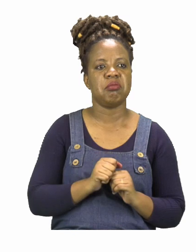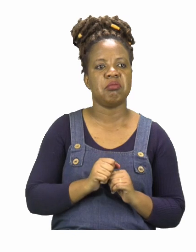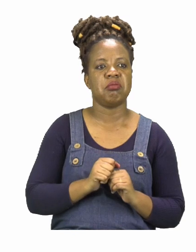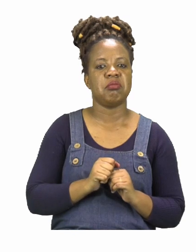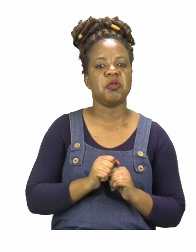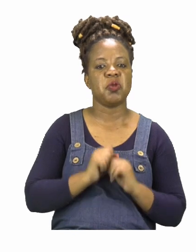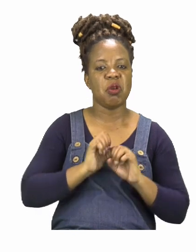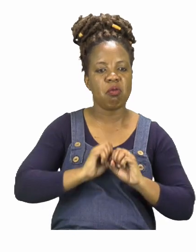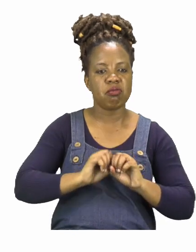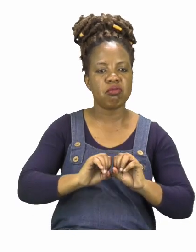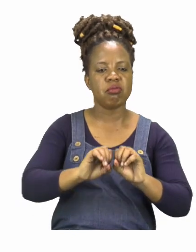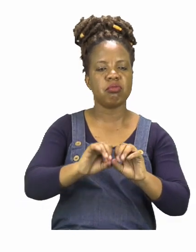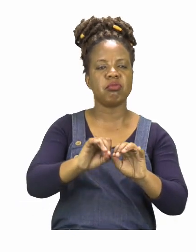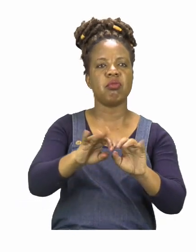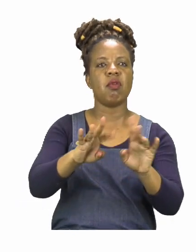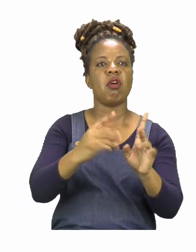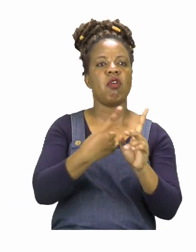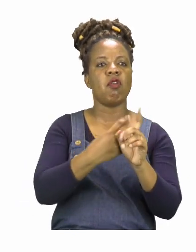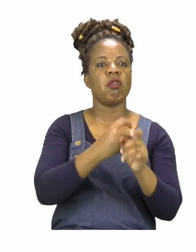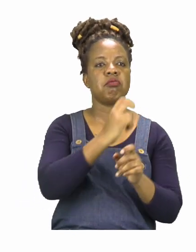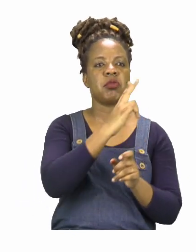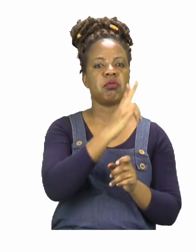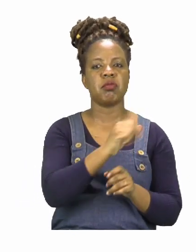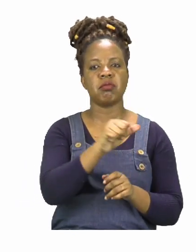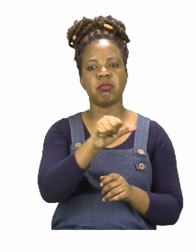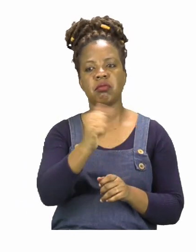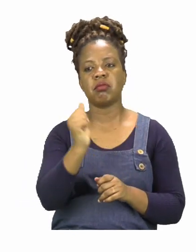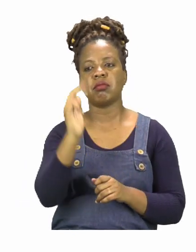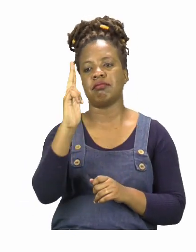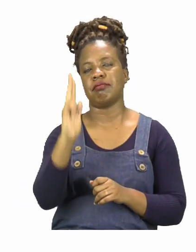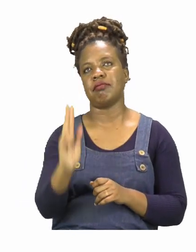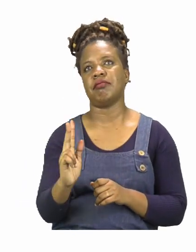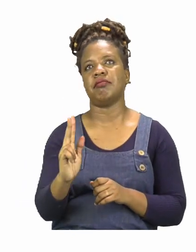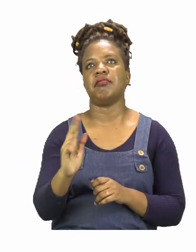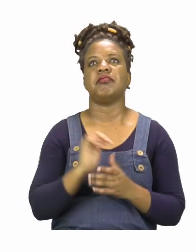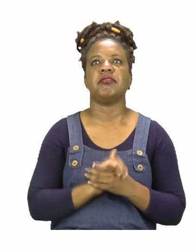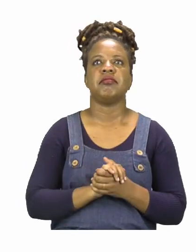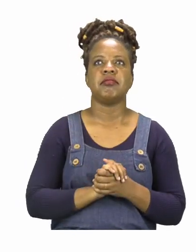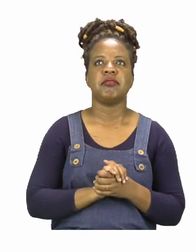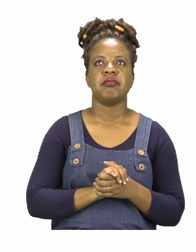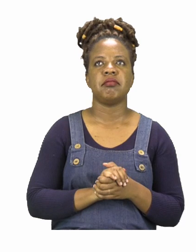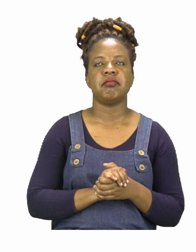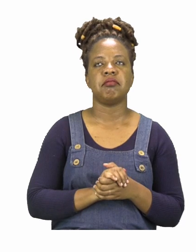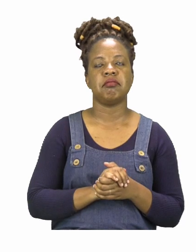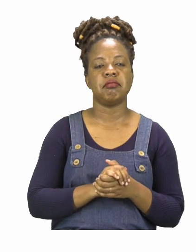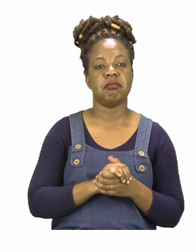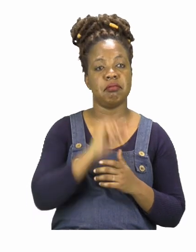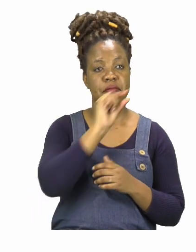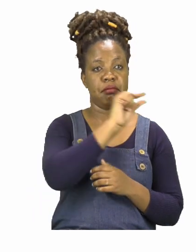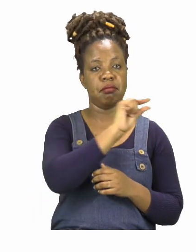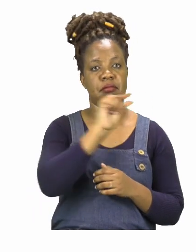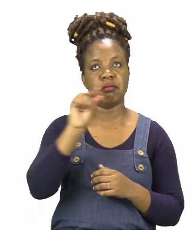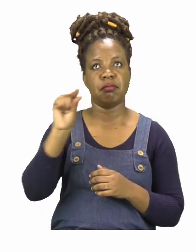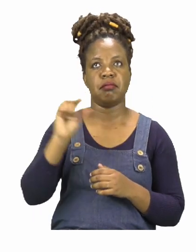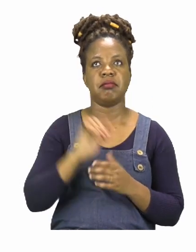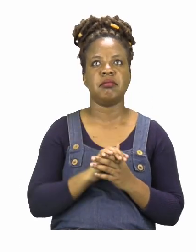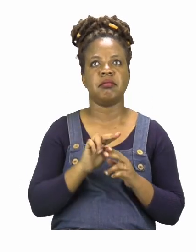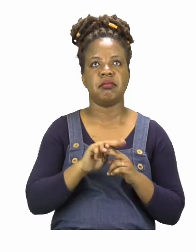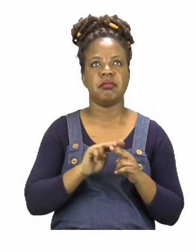passed on from one person to another. We can make a sentence that